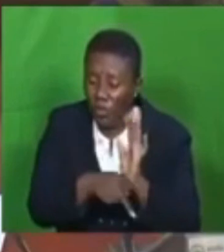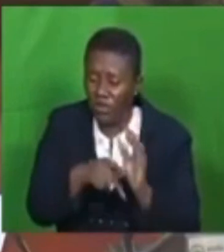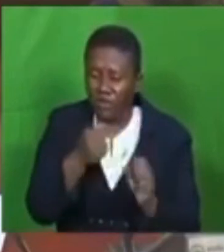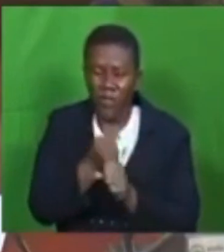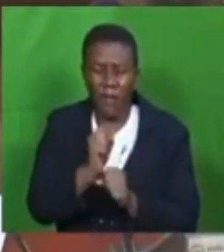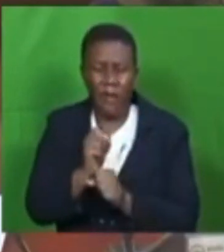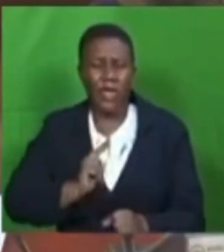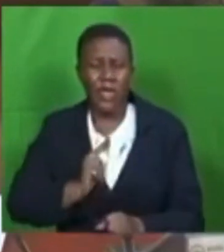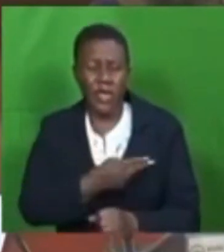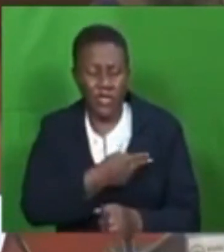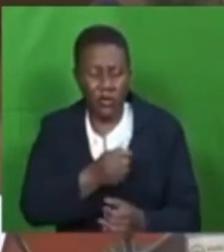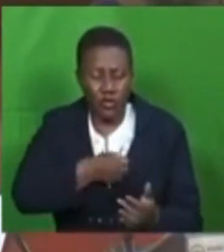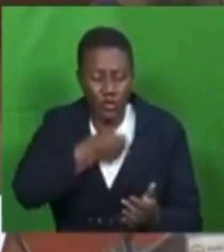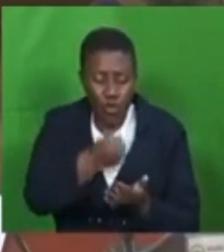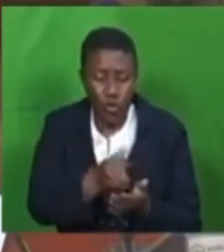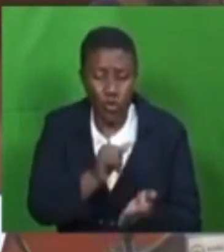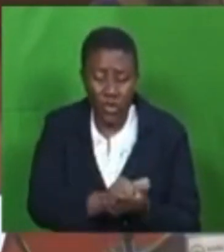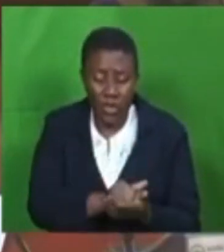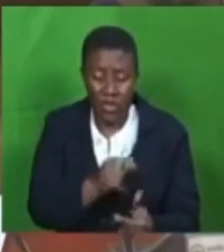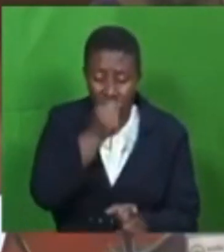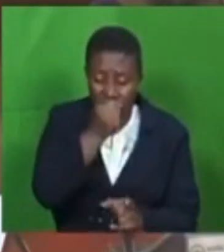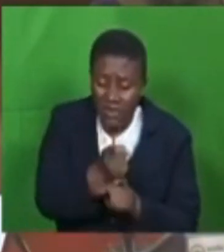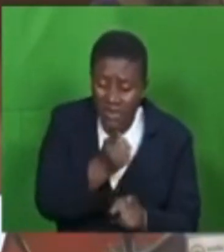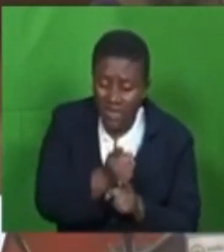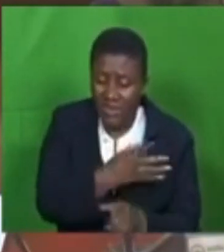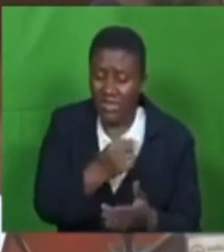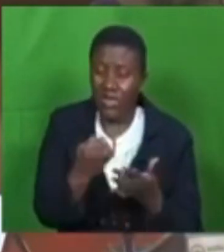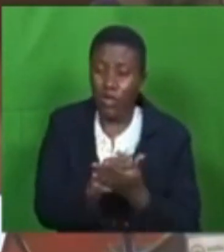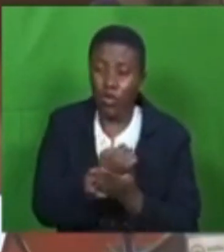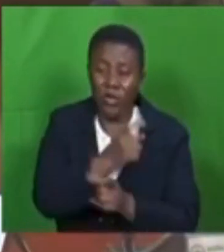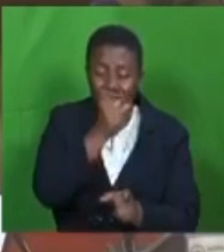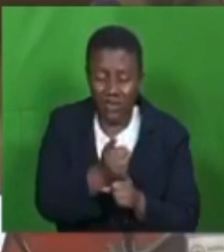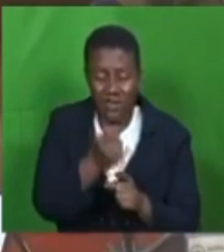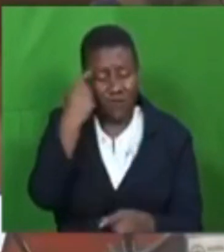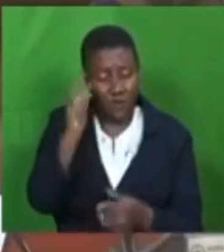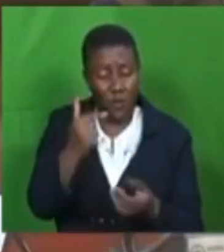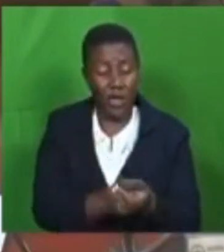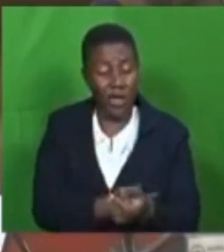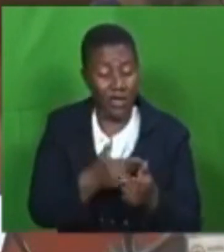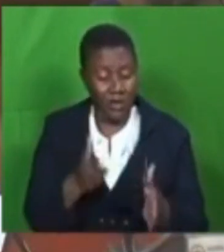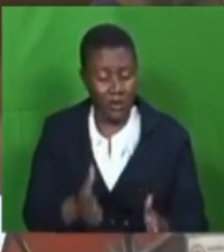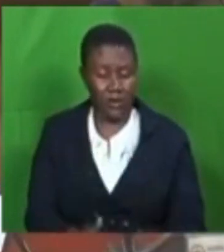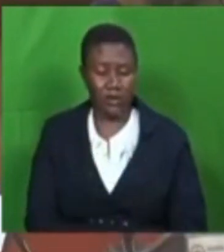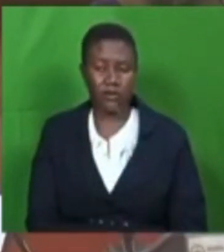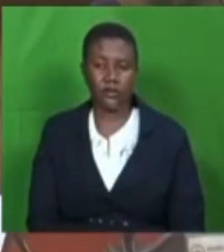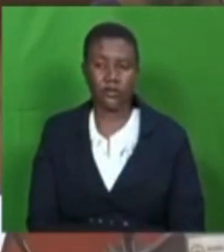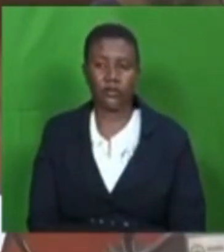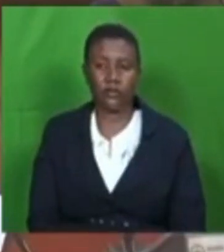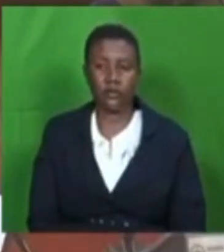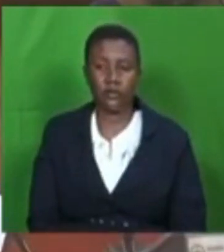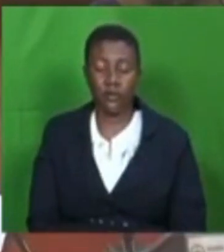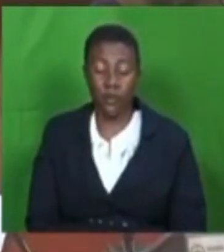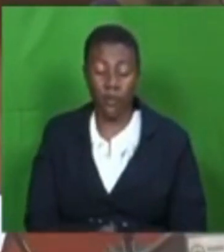ensure justice, economic justice for Ghanaians. Mr. Speaker, after